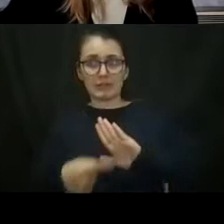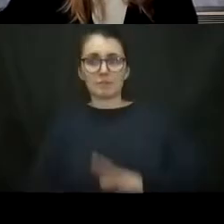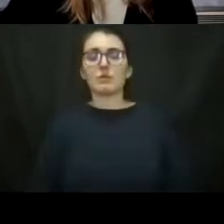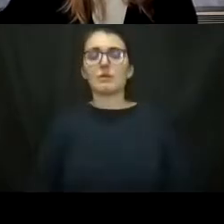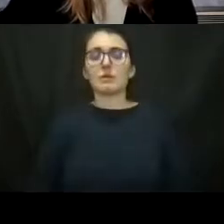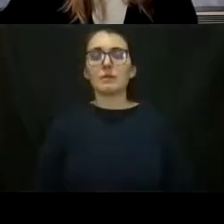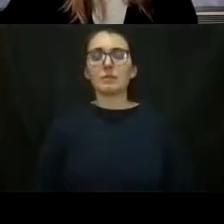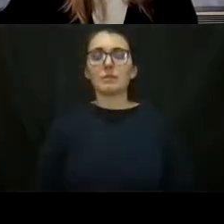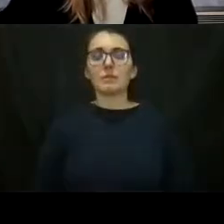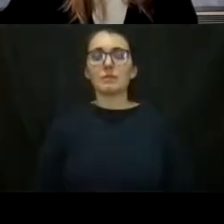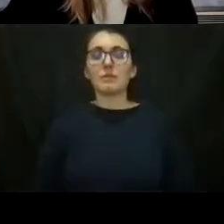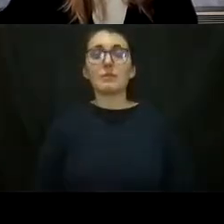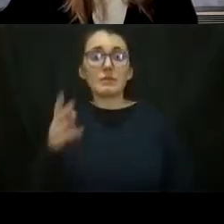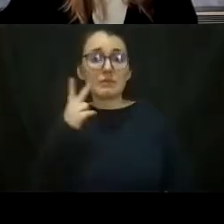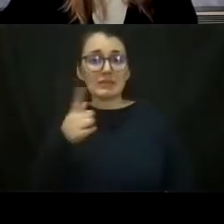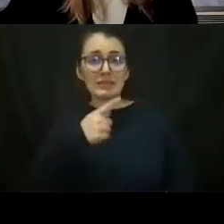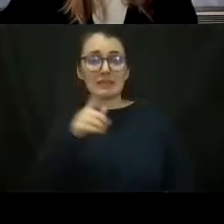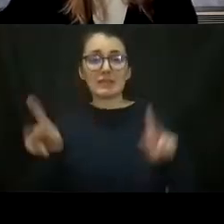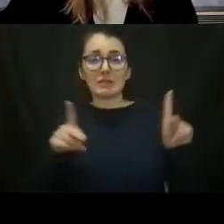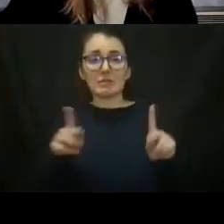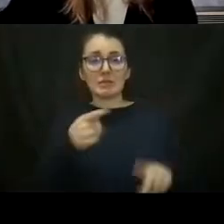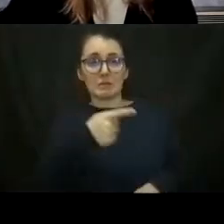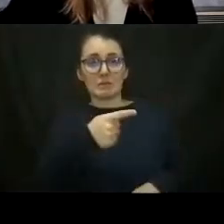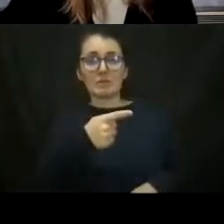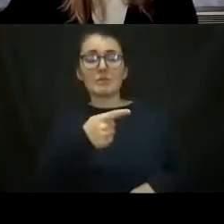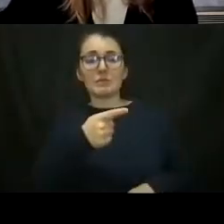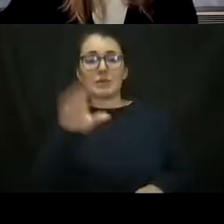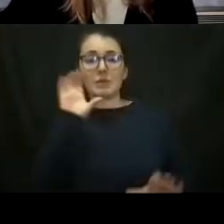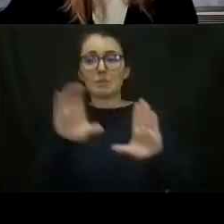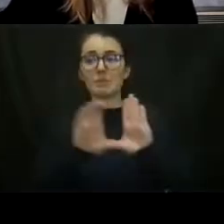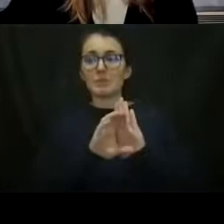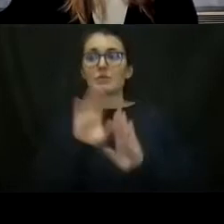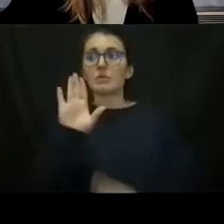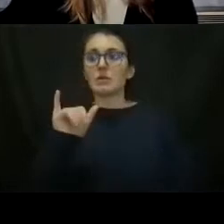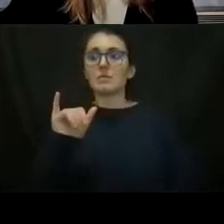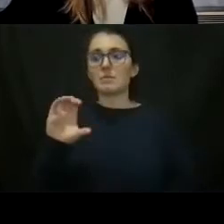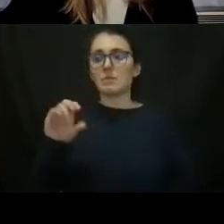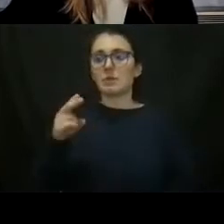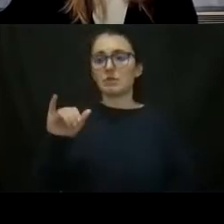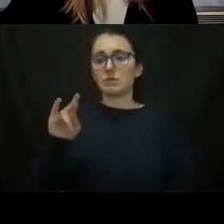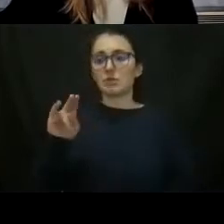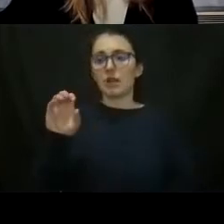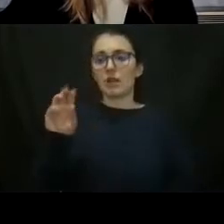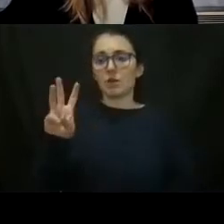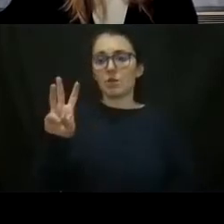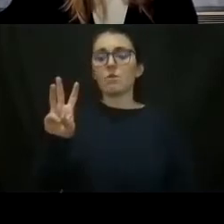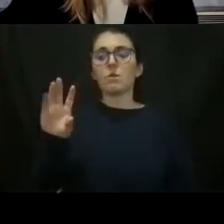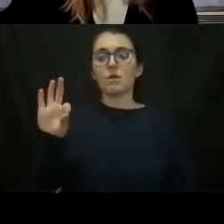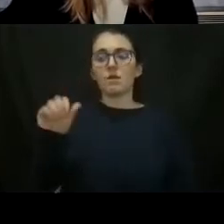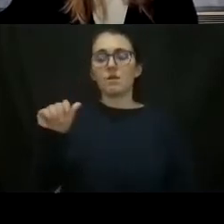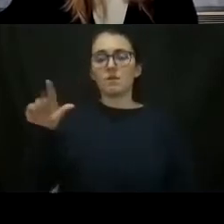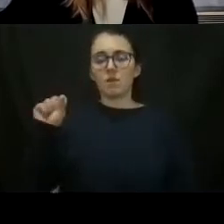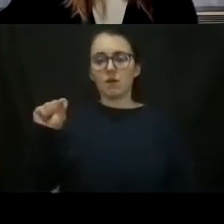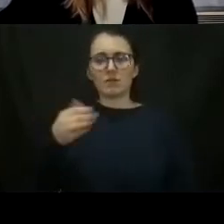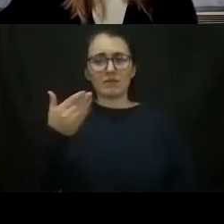are actually pictured here at a place called Celilo Falls. Celilo Falls was a very important fishing ground for Native American peoples